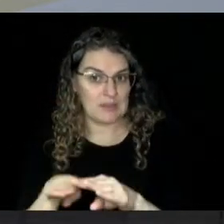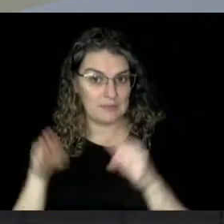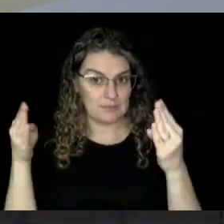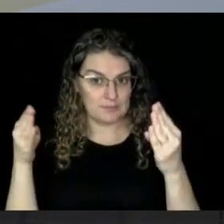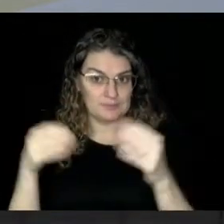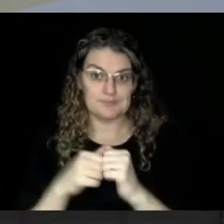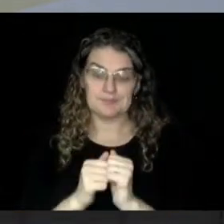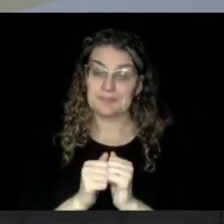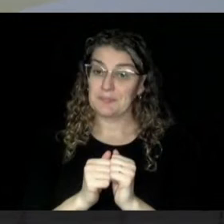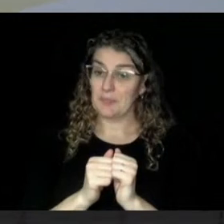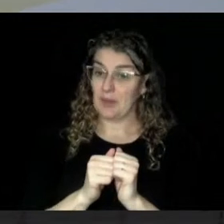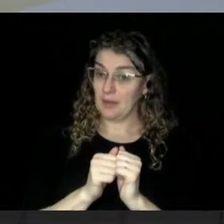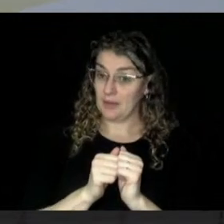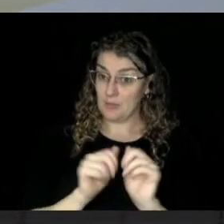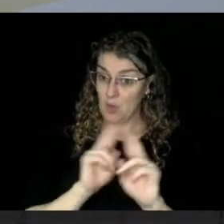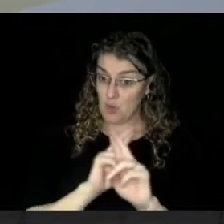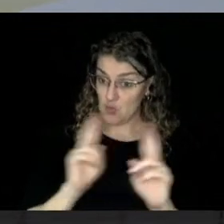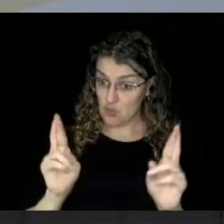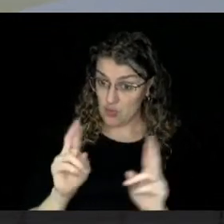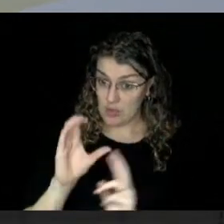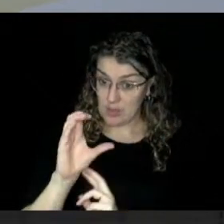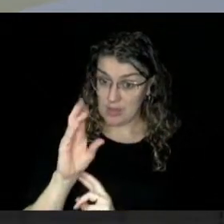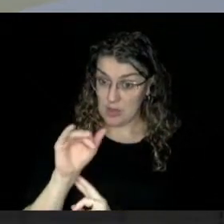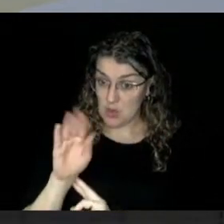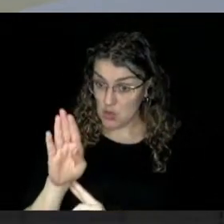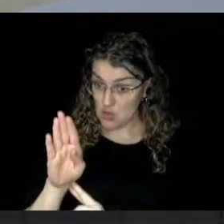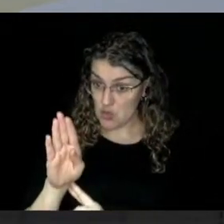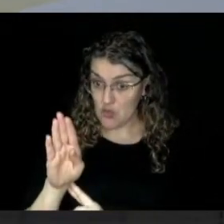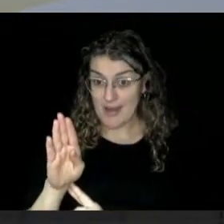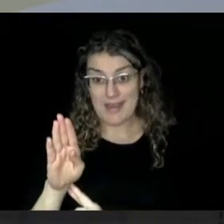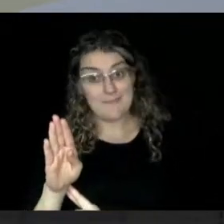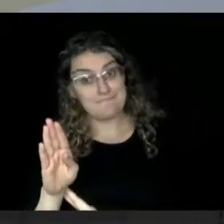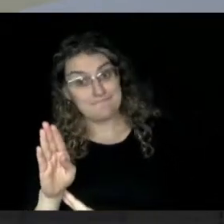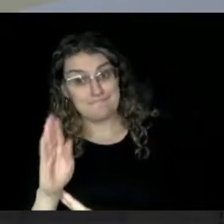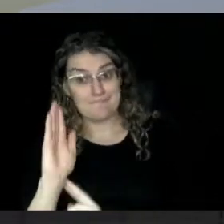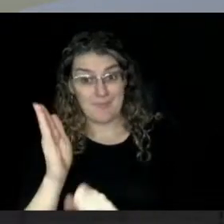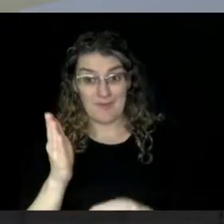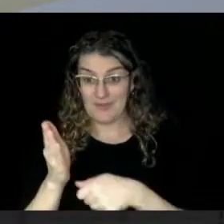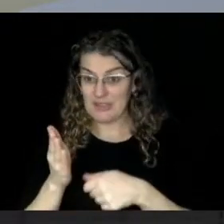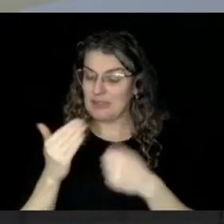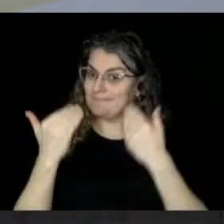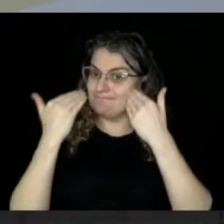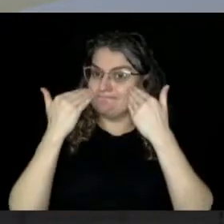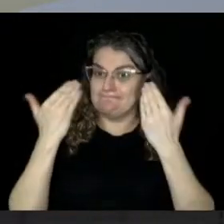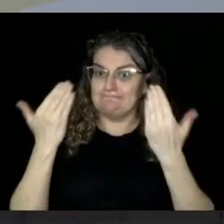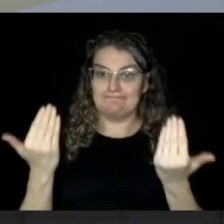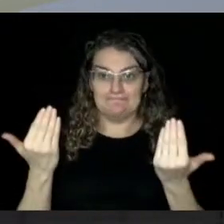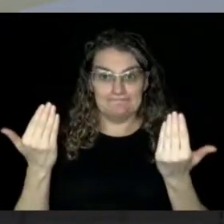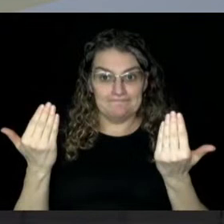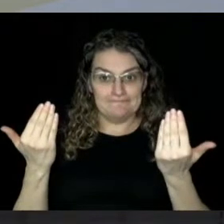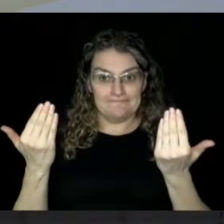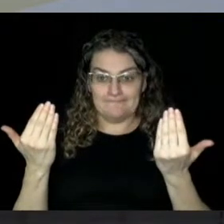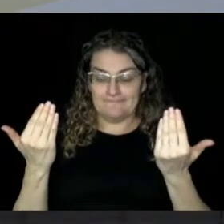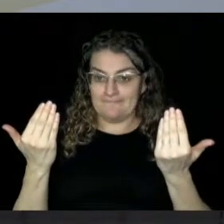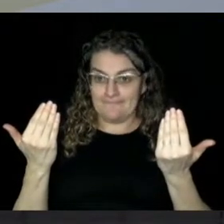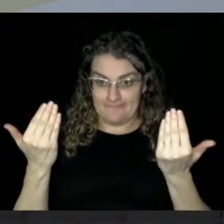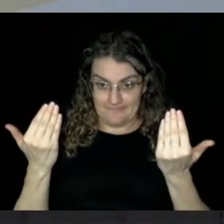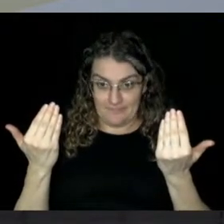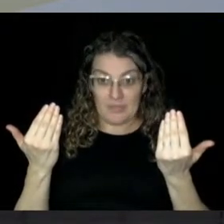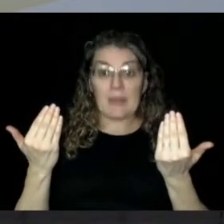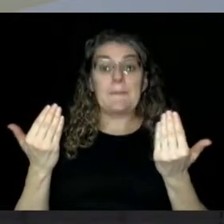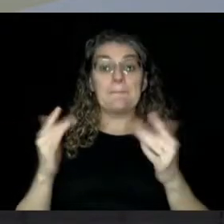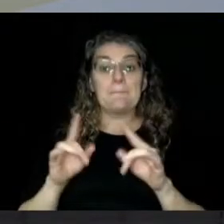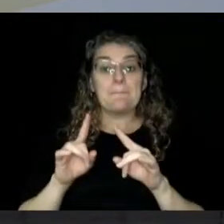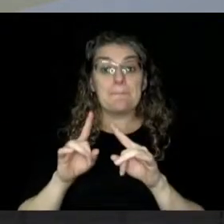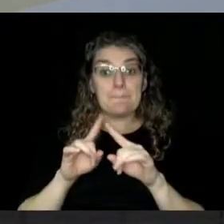I could say that it will happen before the 1st of April, where crab season is opening. But we'll be